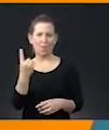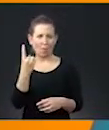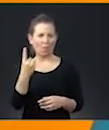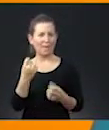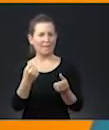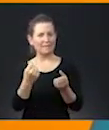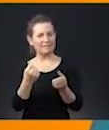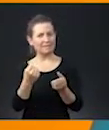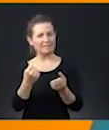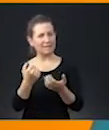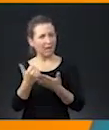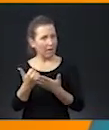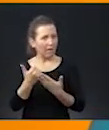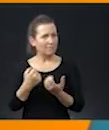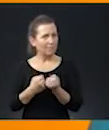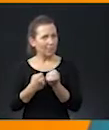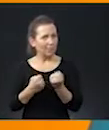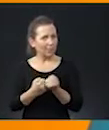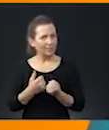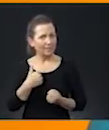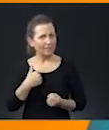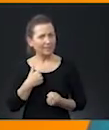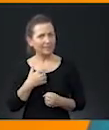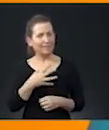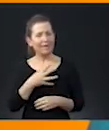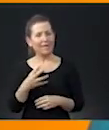me, and